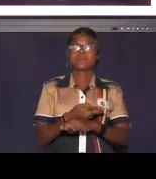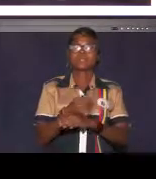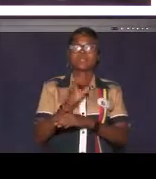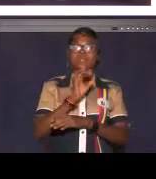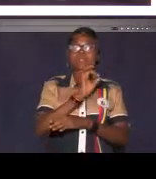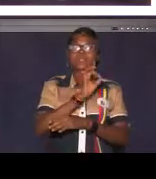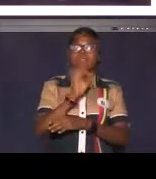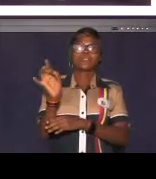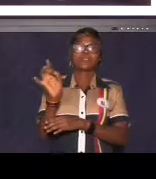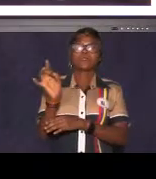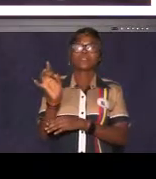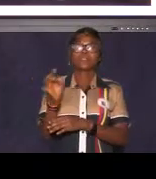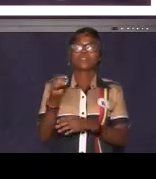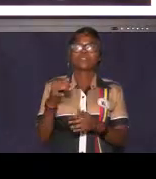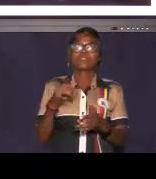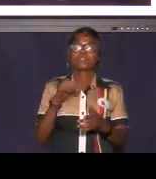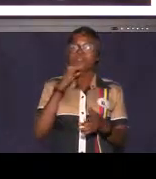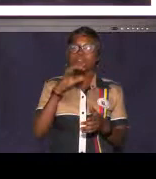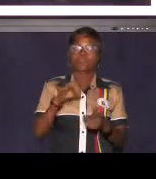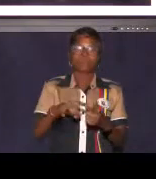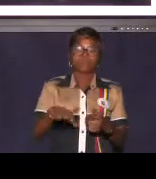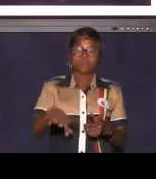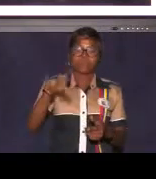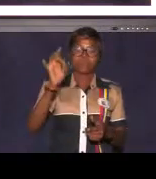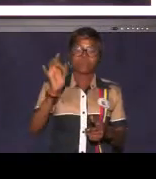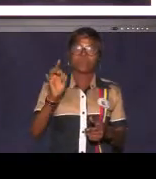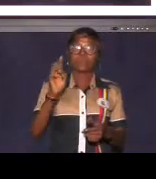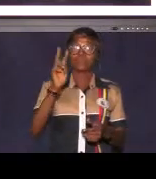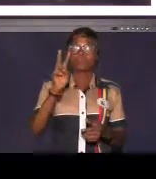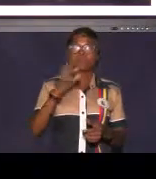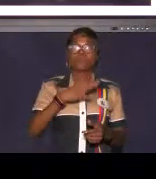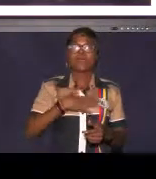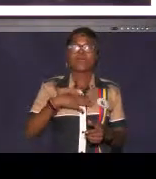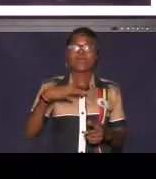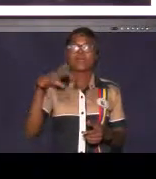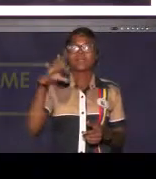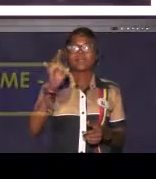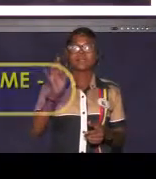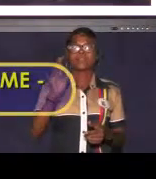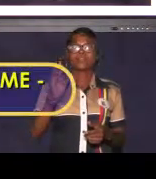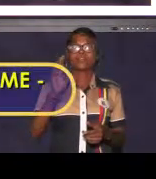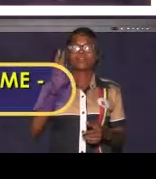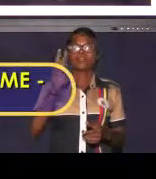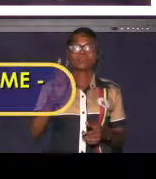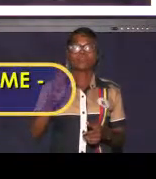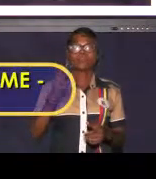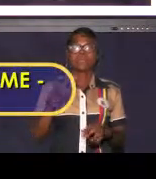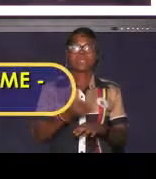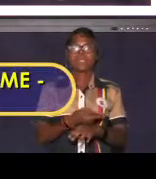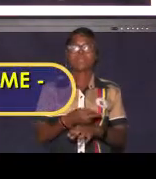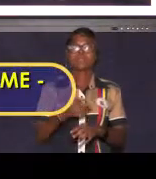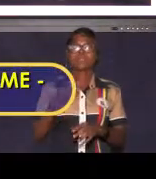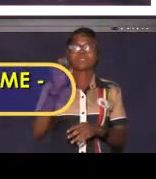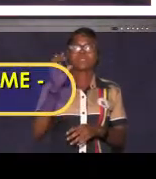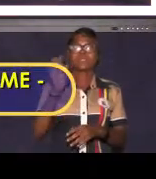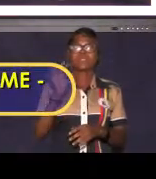have to do is to pick the significant digit, which is 2 and 8, and multiply them together. 2 times 8 is 16. Then we